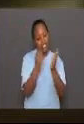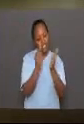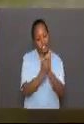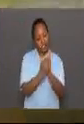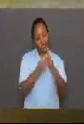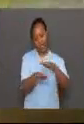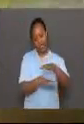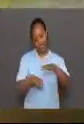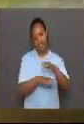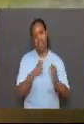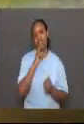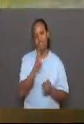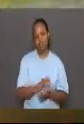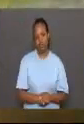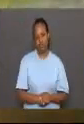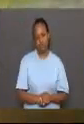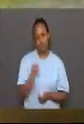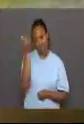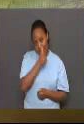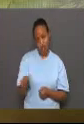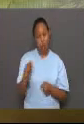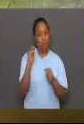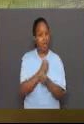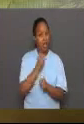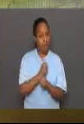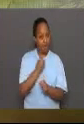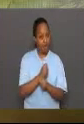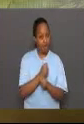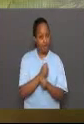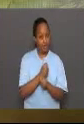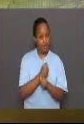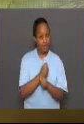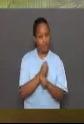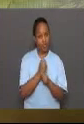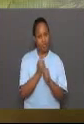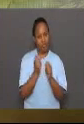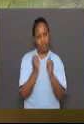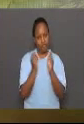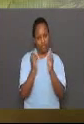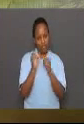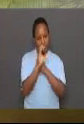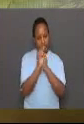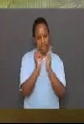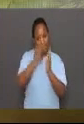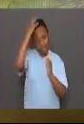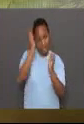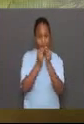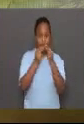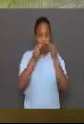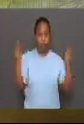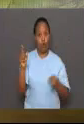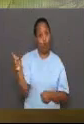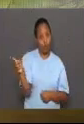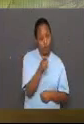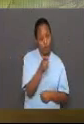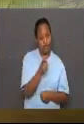Constitution. Any practice that conflicts with the laws of the Constitution